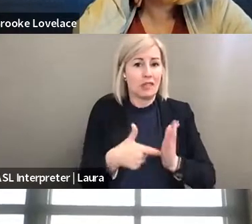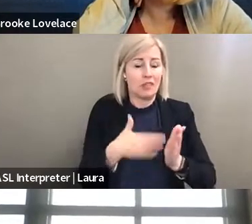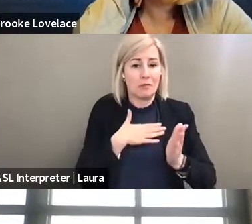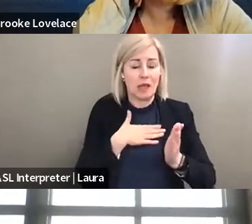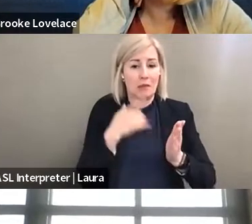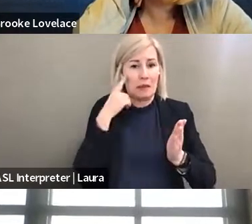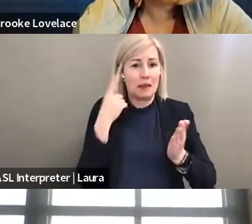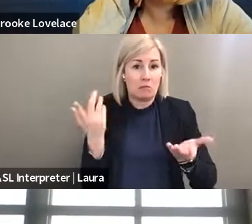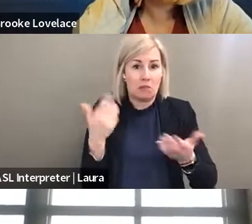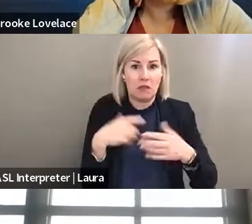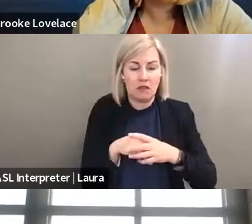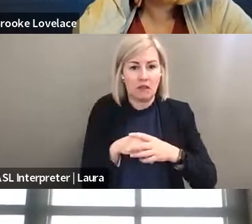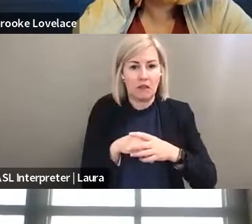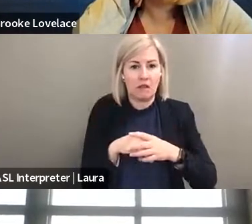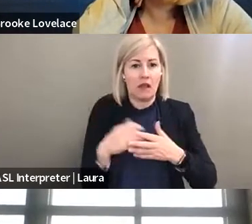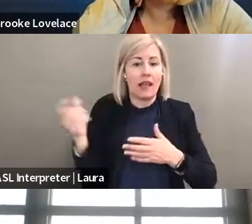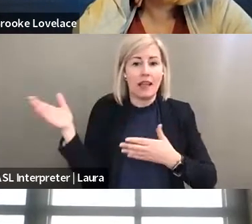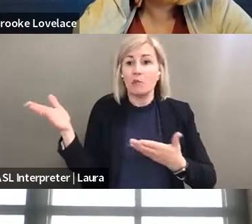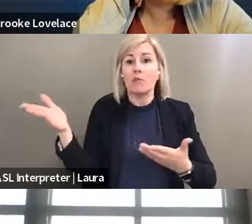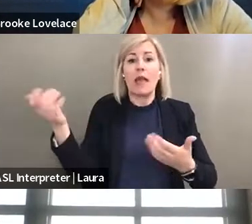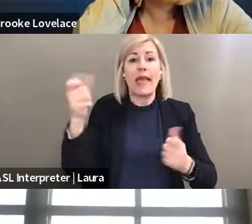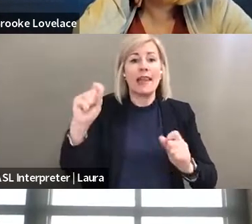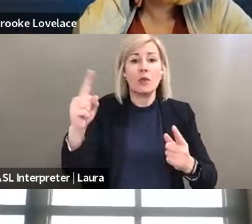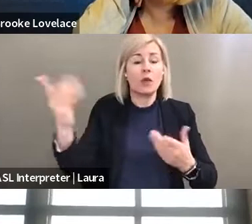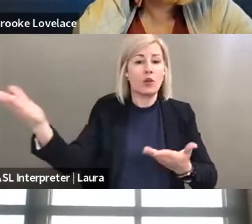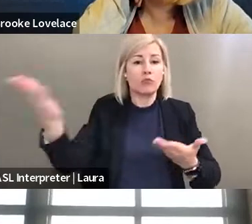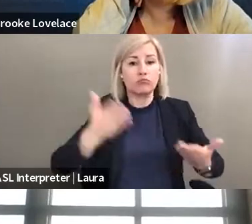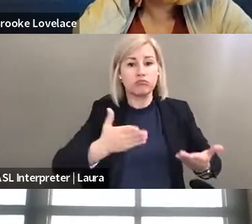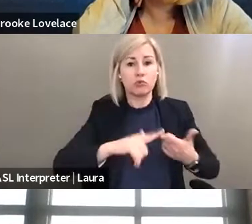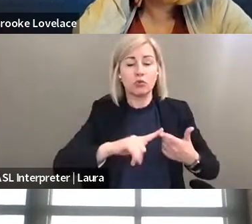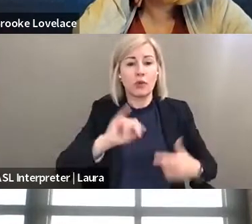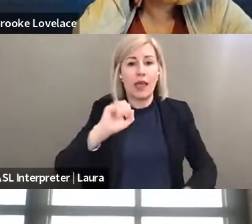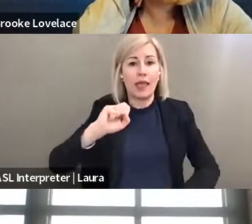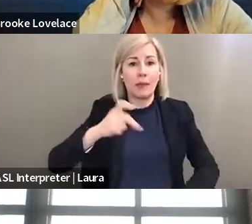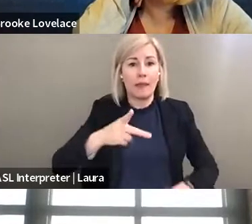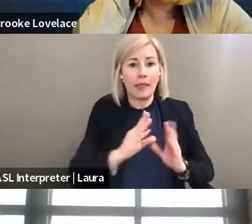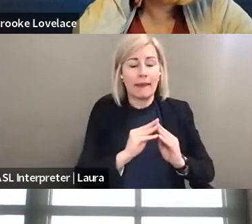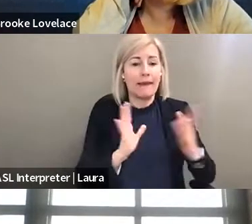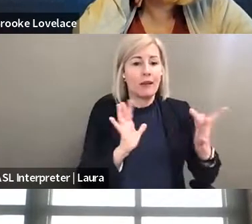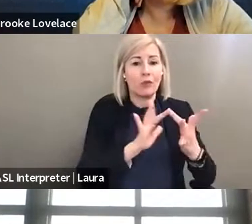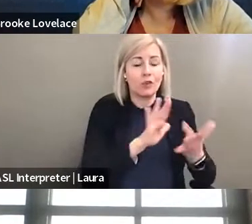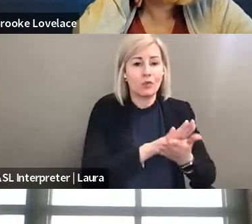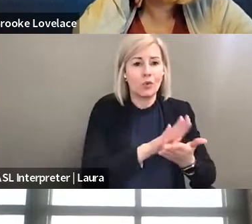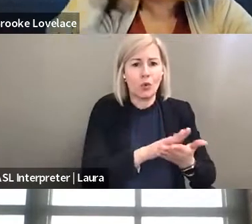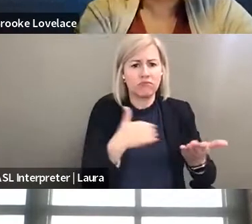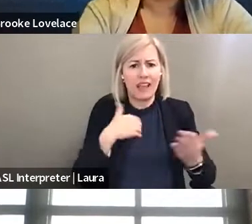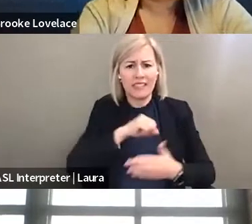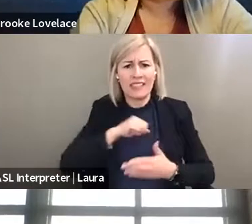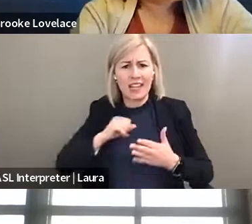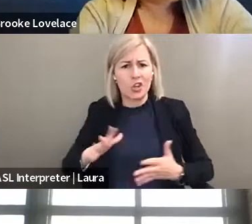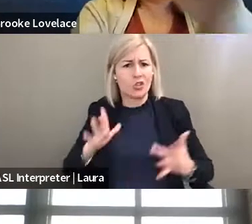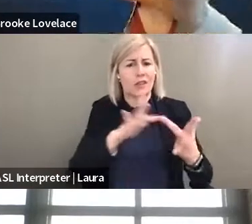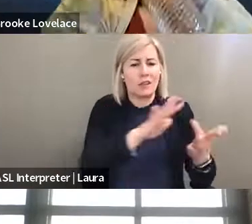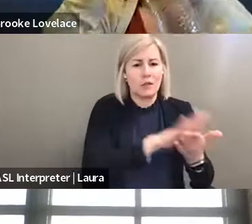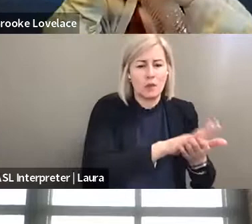I could bring anyone here to my IEP meeting or to reach out to the school. I've had senators reach out to the school,